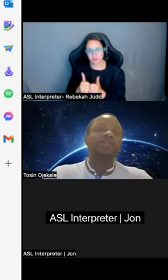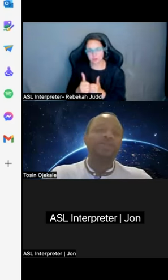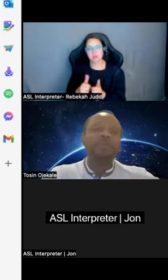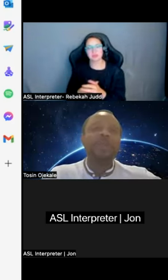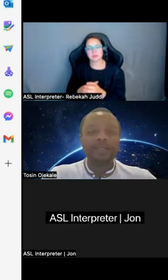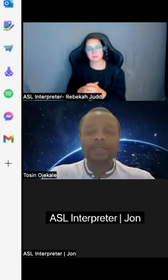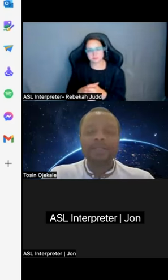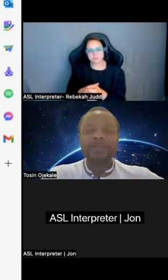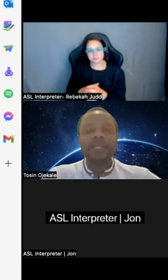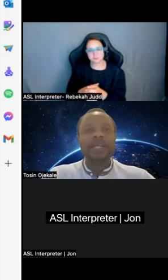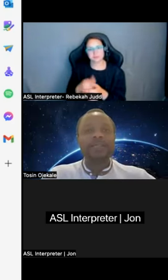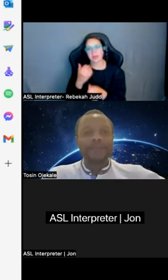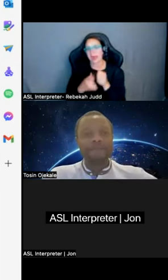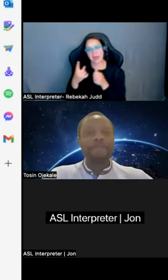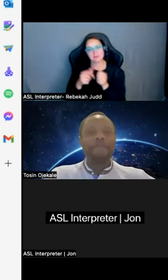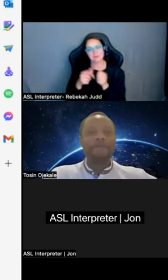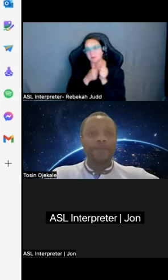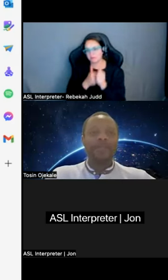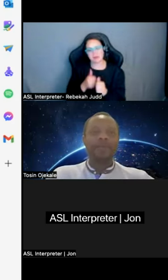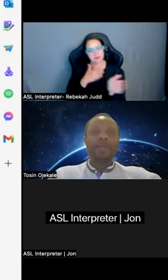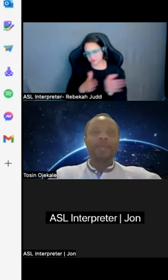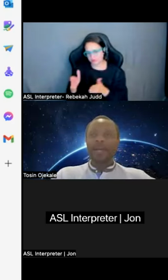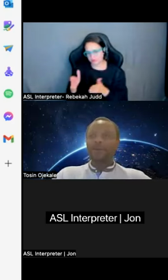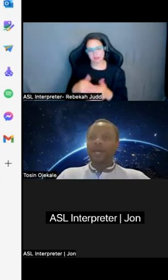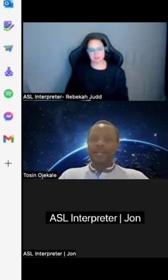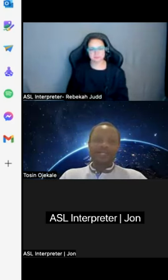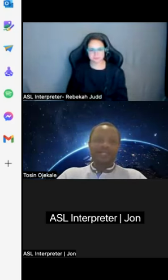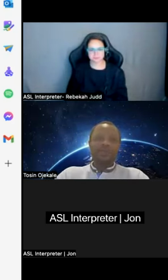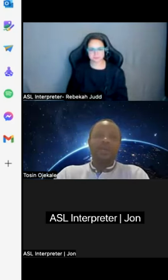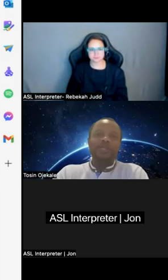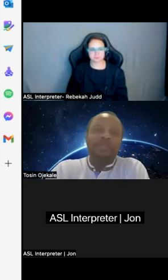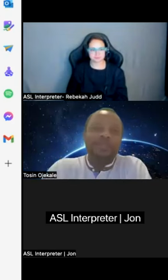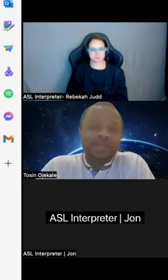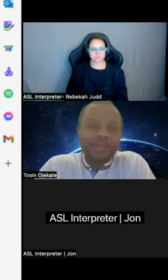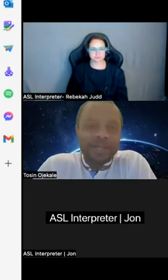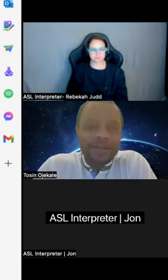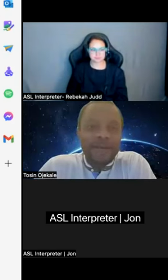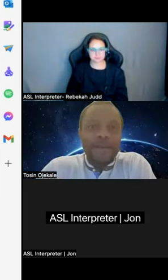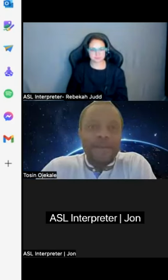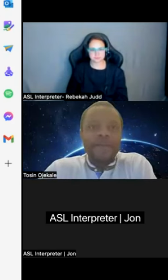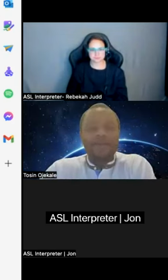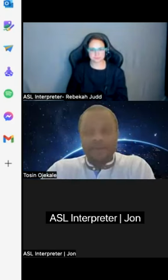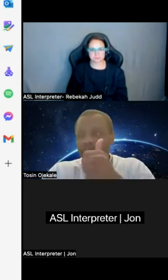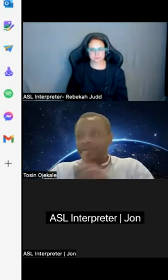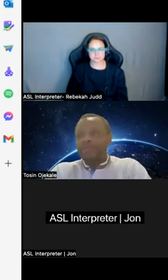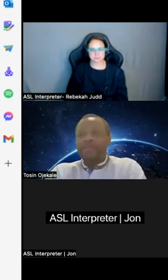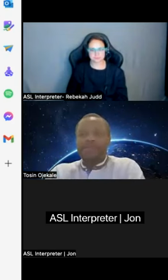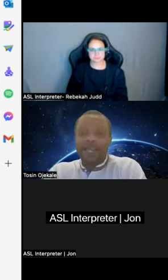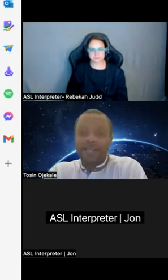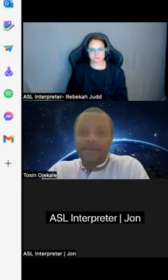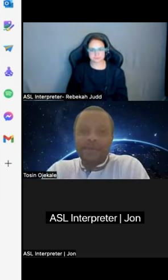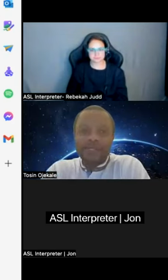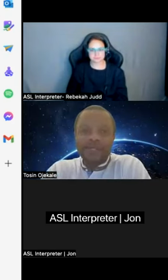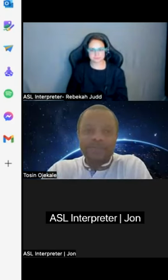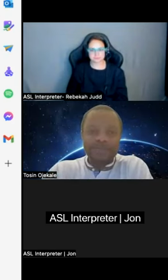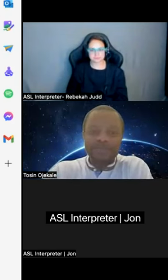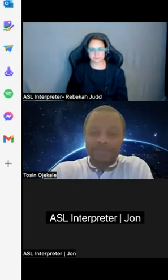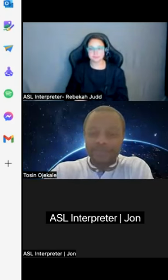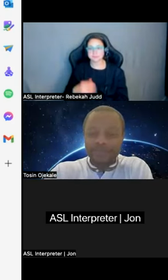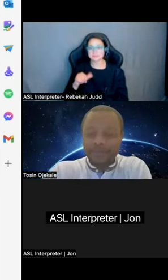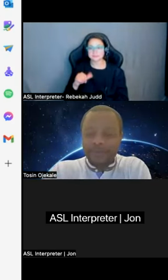according to the plan during that. Okay, I hope that answers your question. Great. Any other